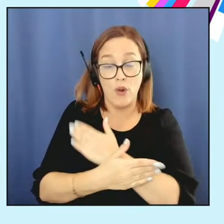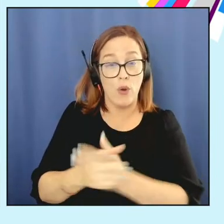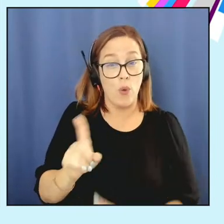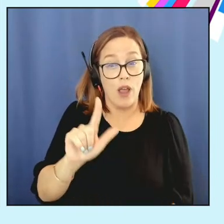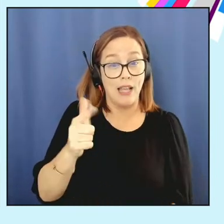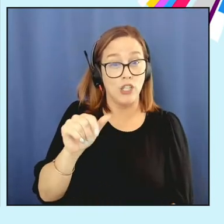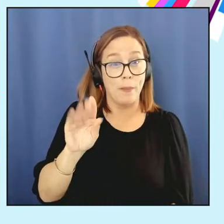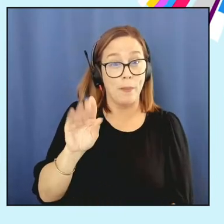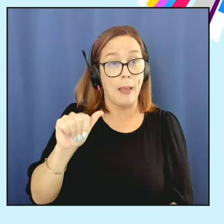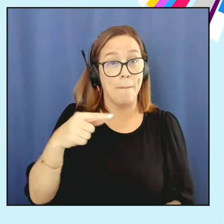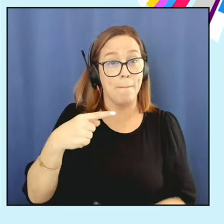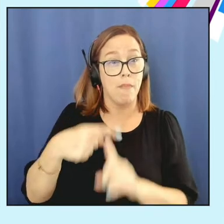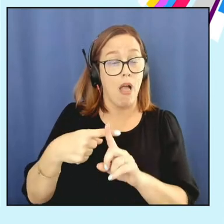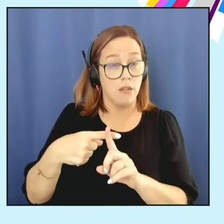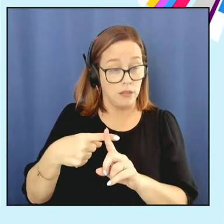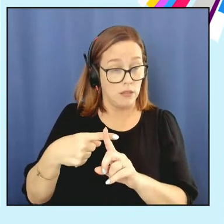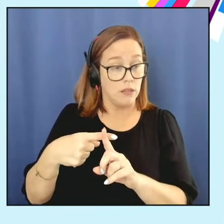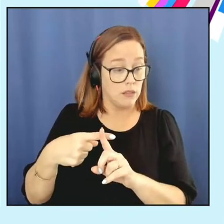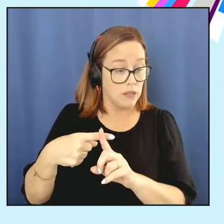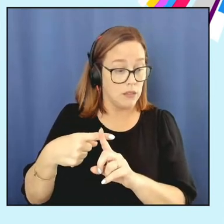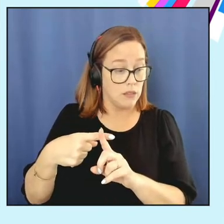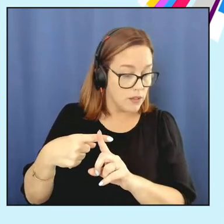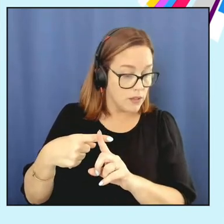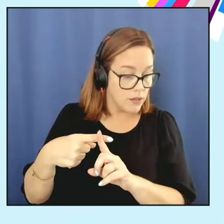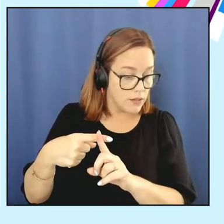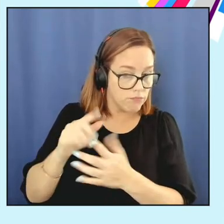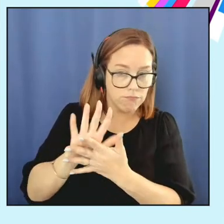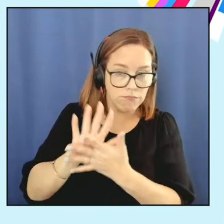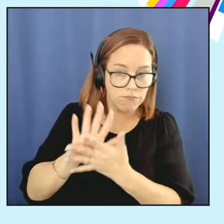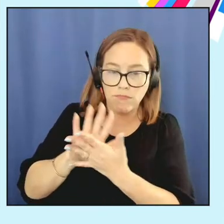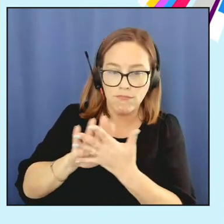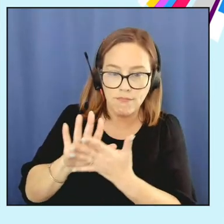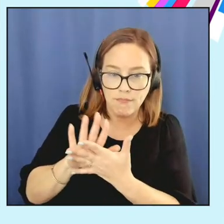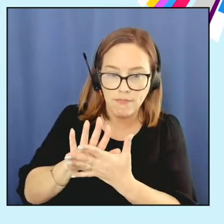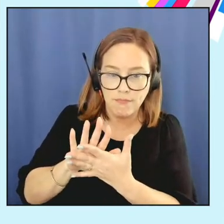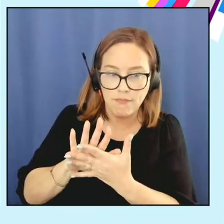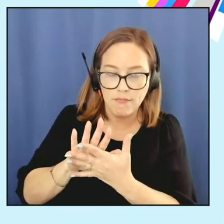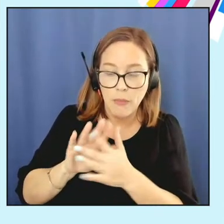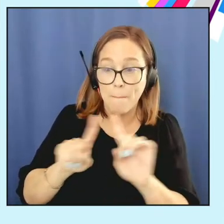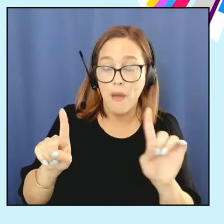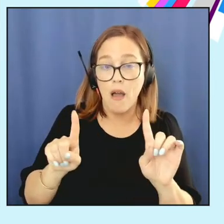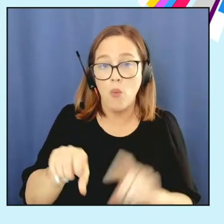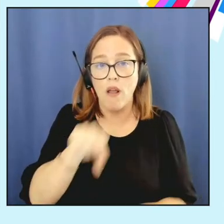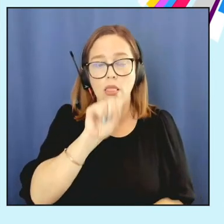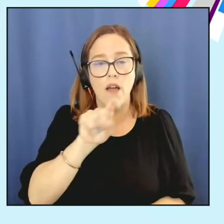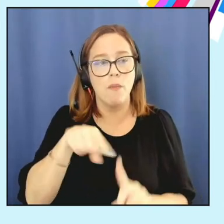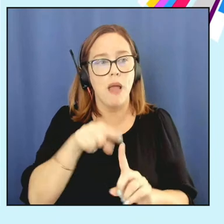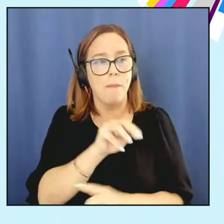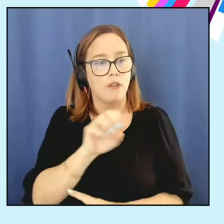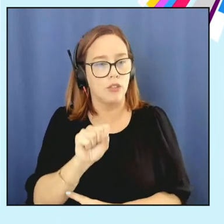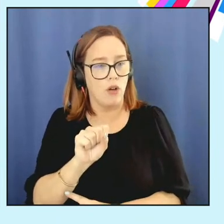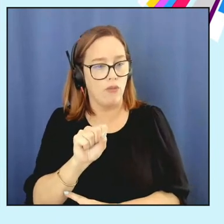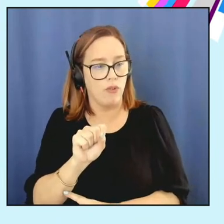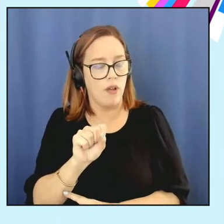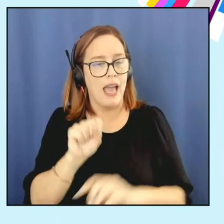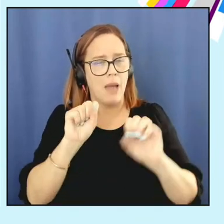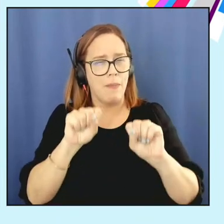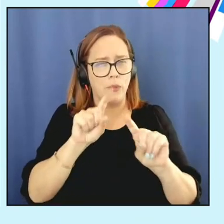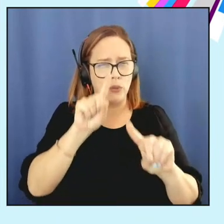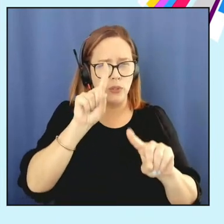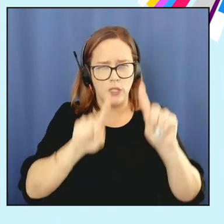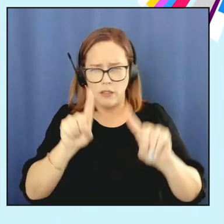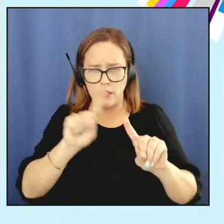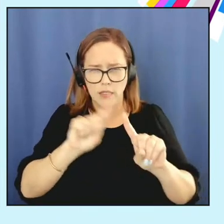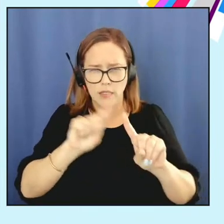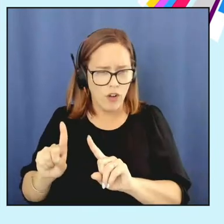agenda is a taboo or even a criminal offense. What I love about Microsoft is that we're able to differentiate and support our employees